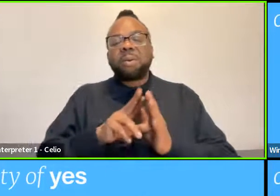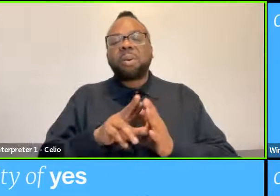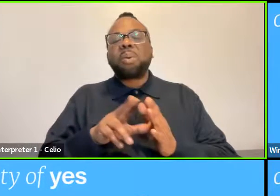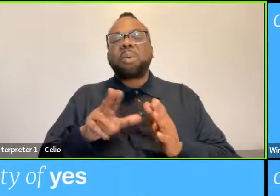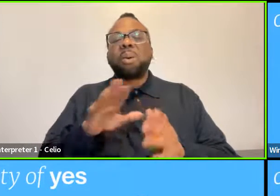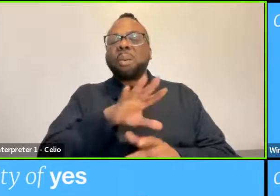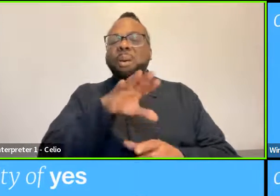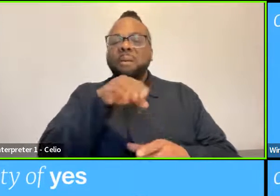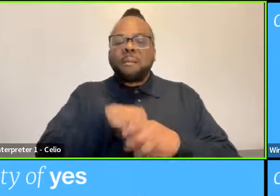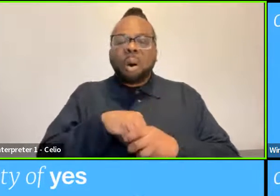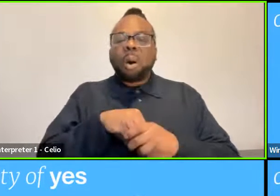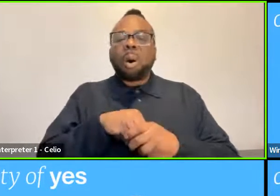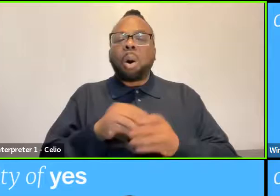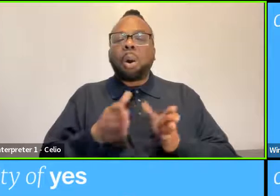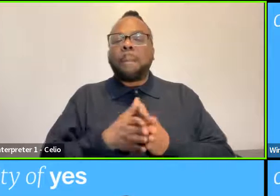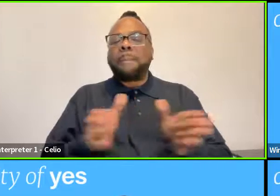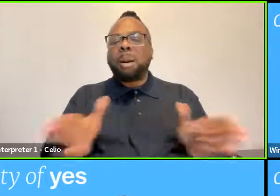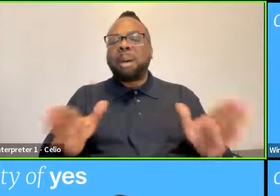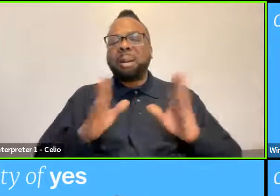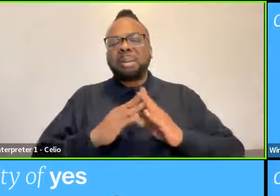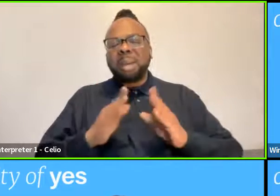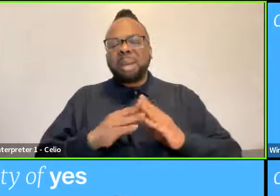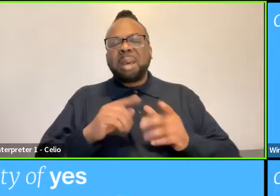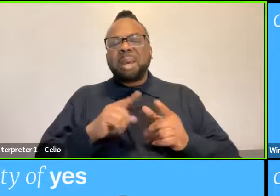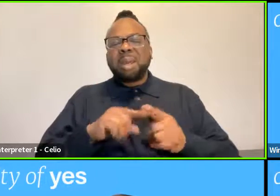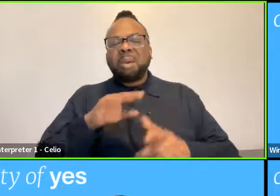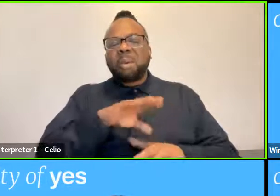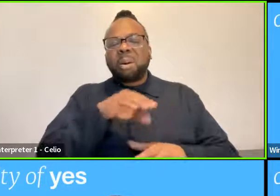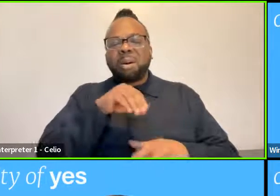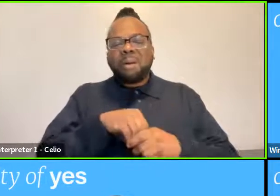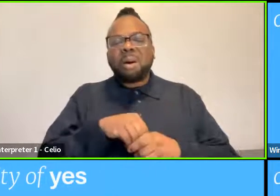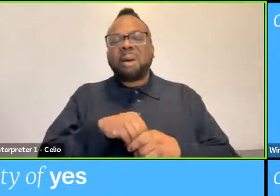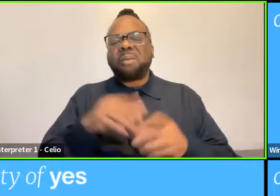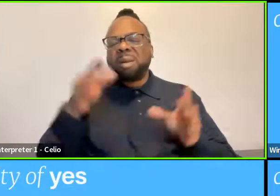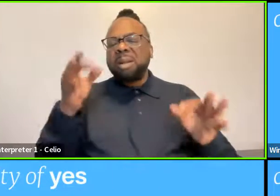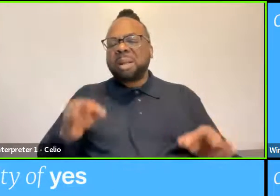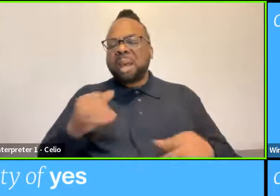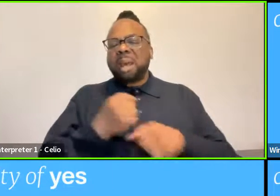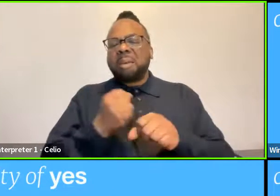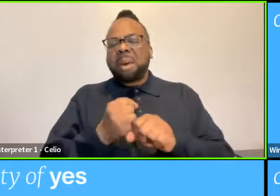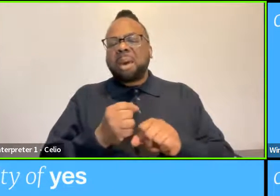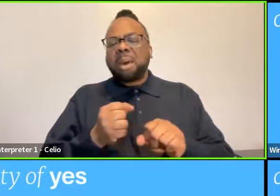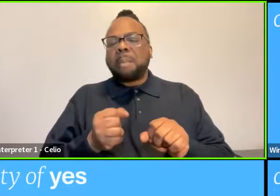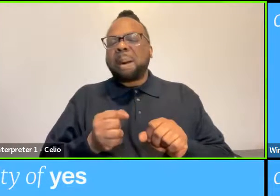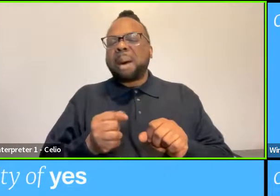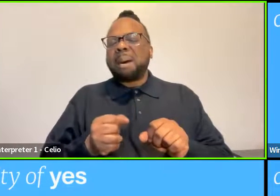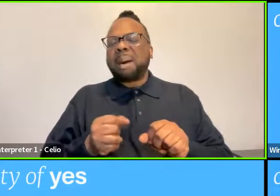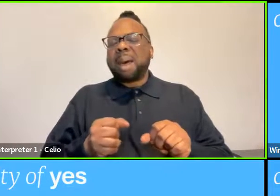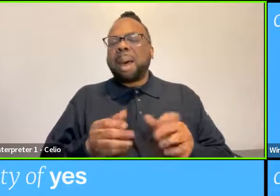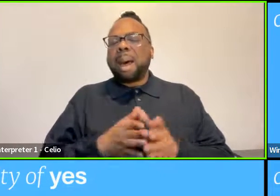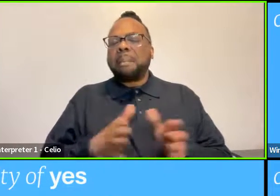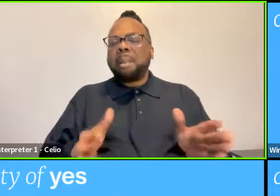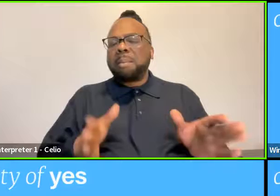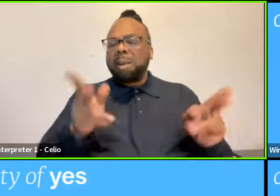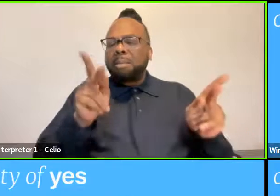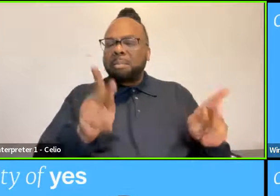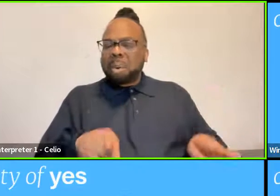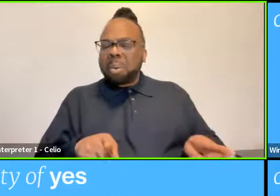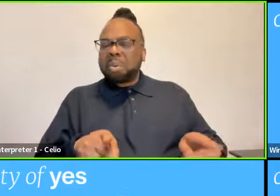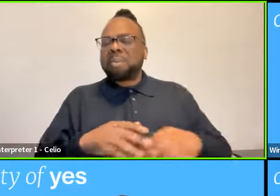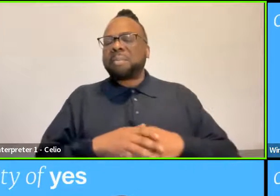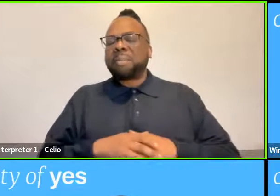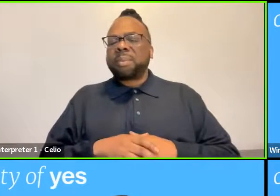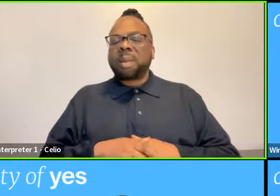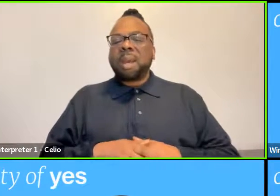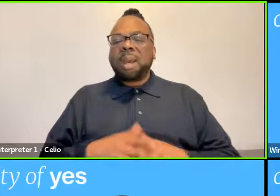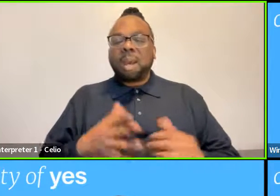would involve decision making by a public entity, most likely the city planning commission. So just